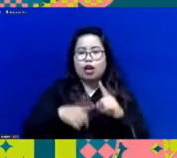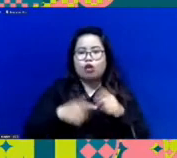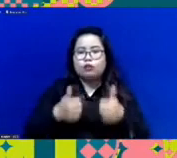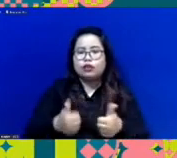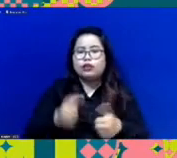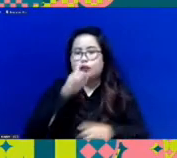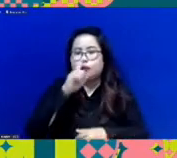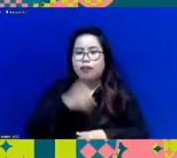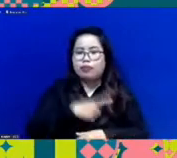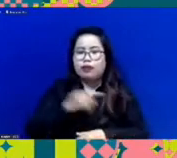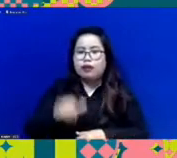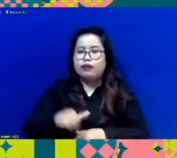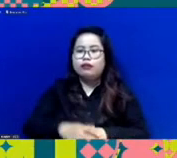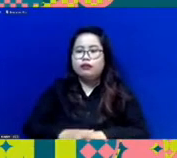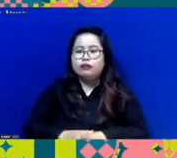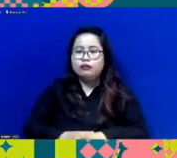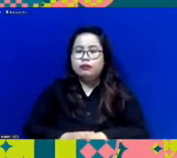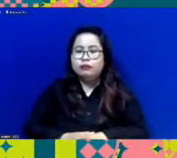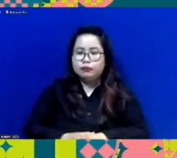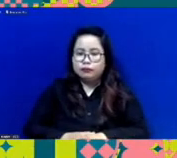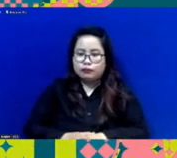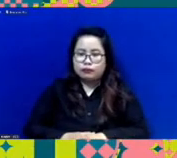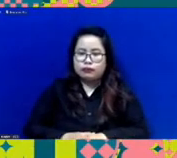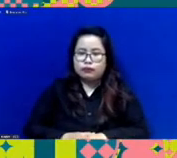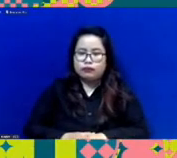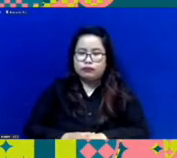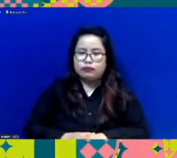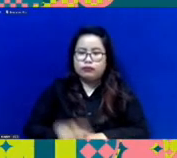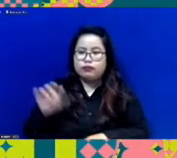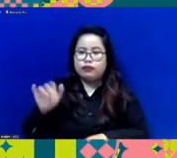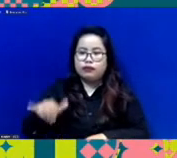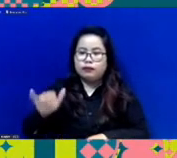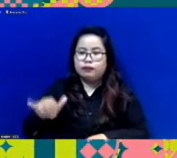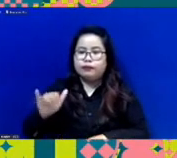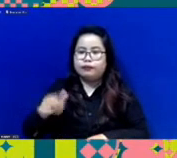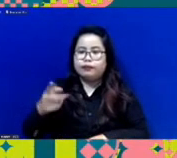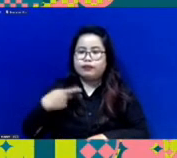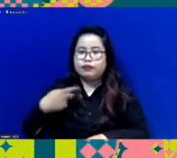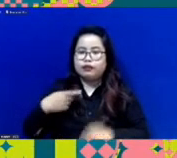We're going to share a slide onto your screens. Yeah. So basically,